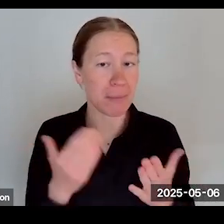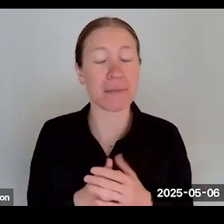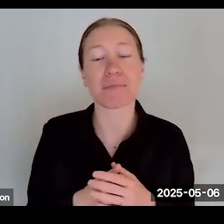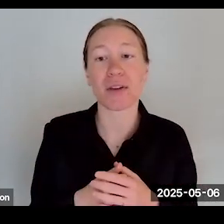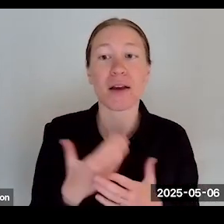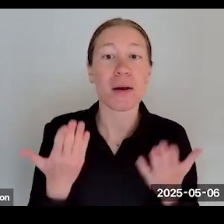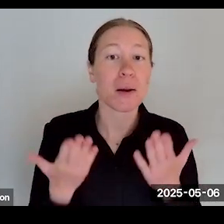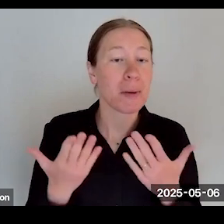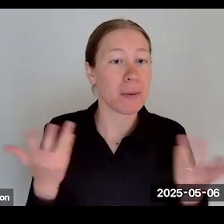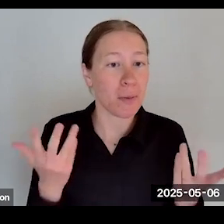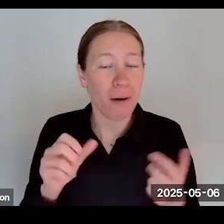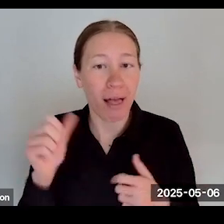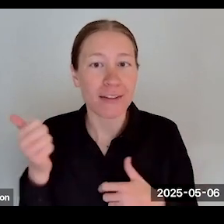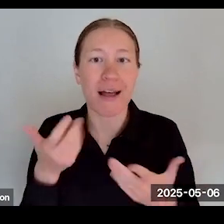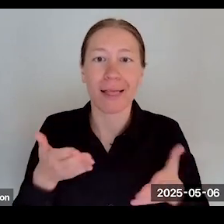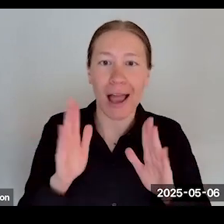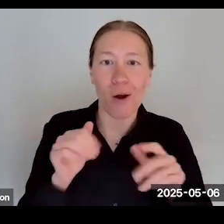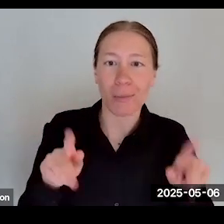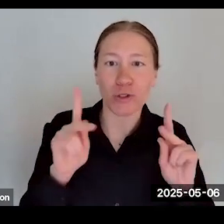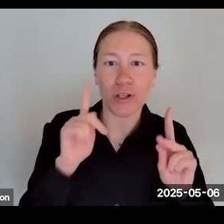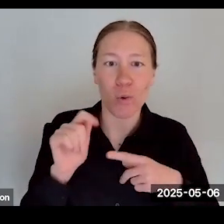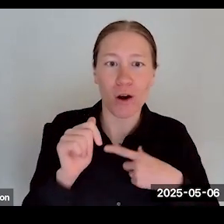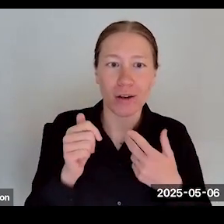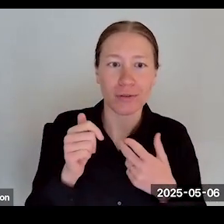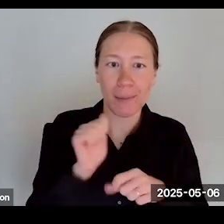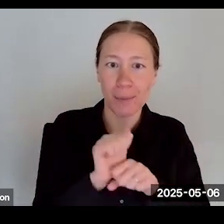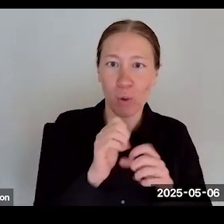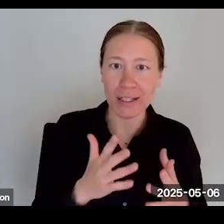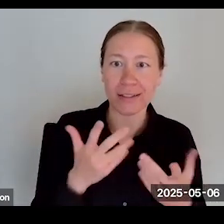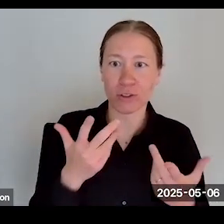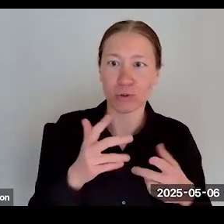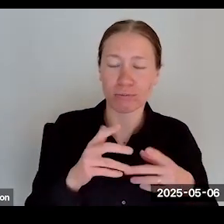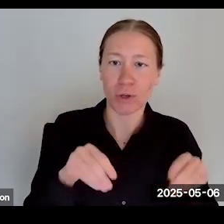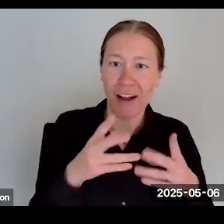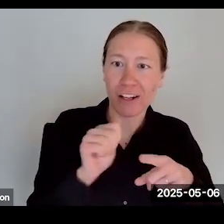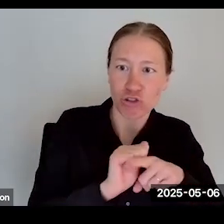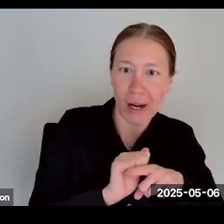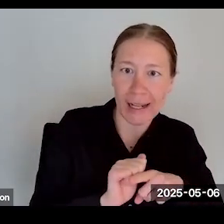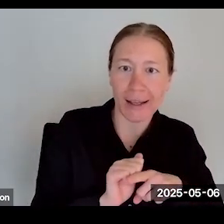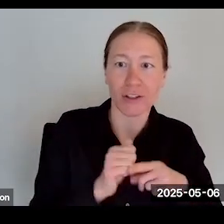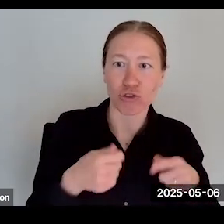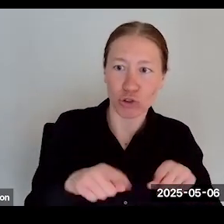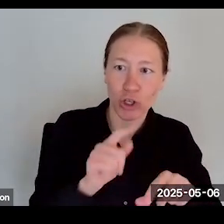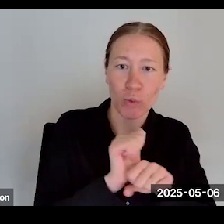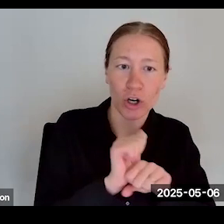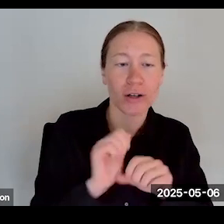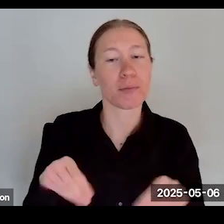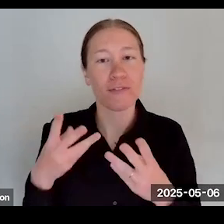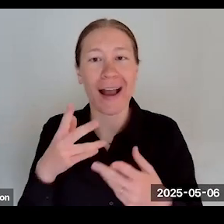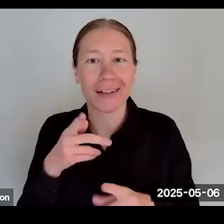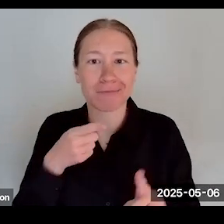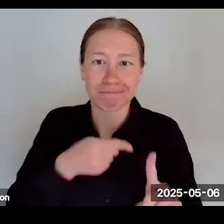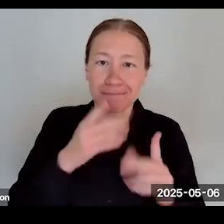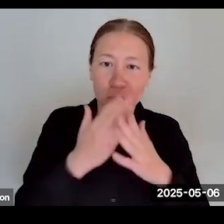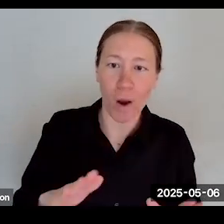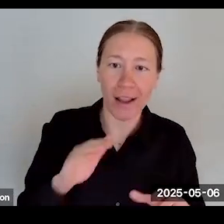the employee to participate in the training of the service animal while at work, providing a private or dedicated workspace,